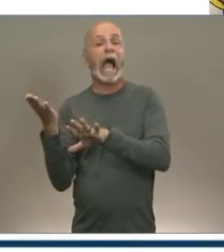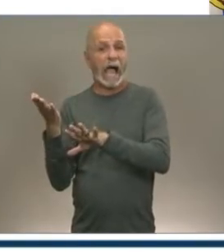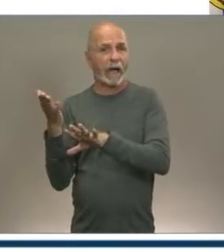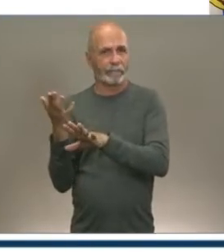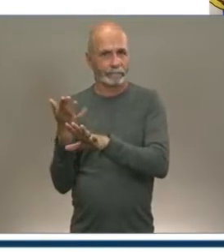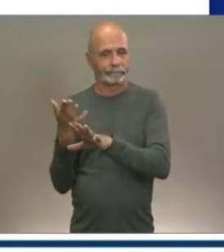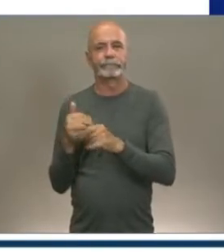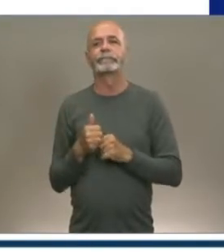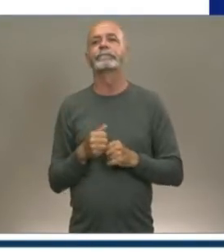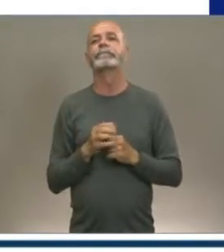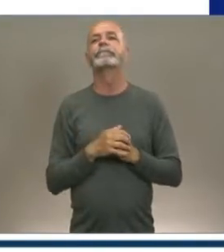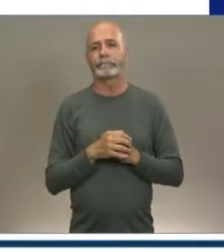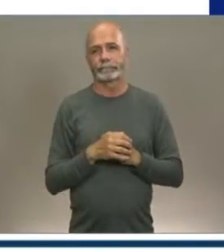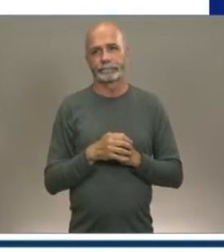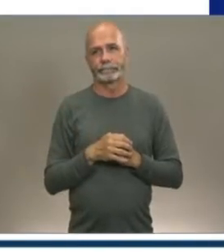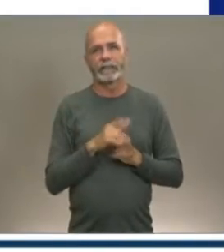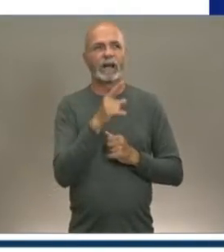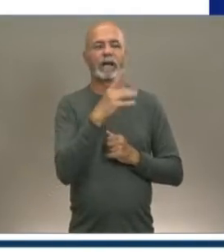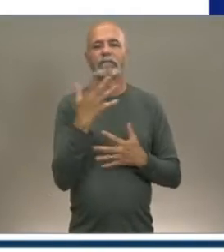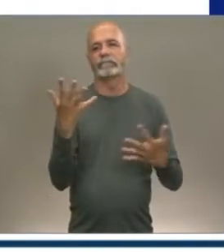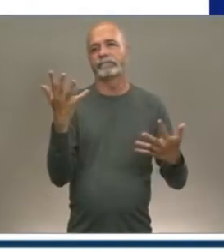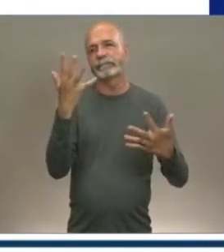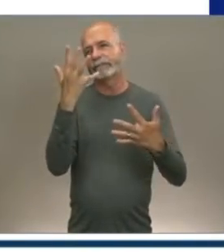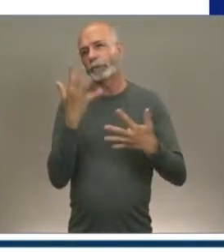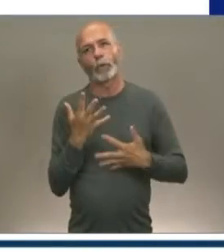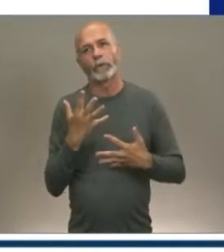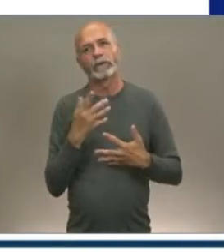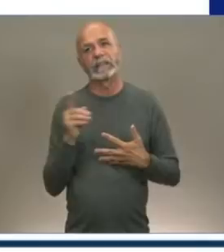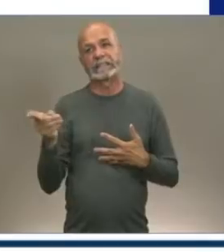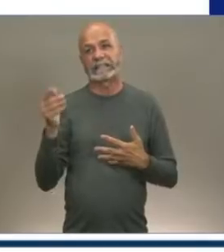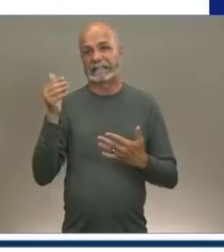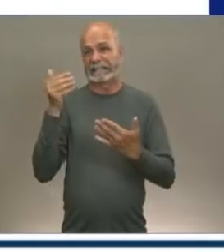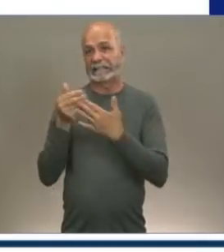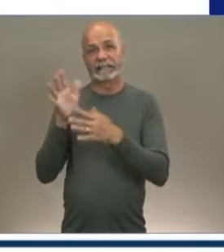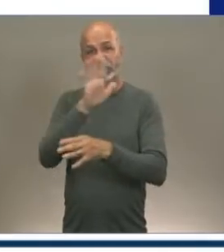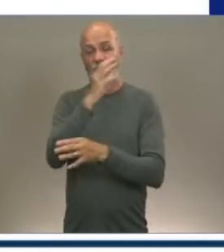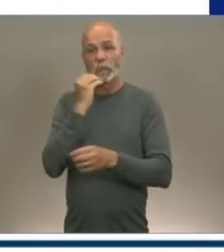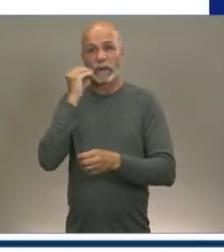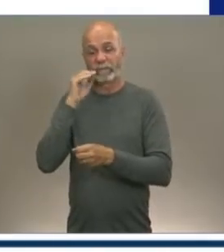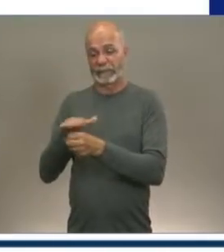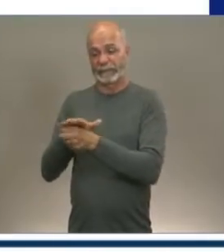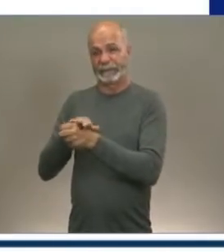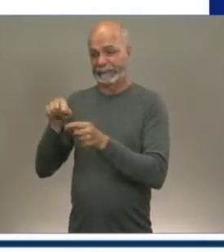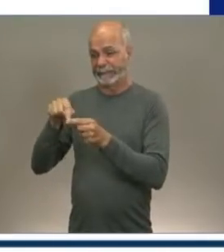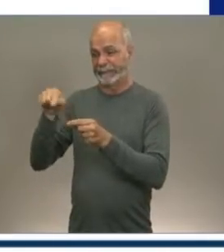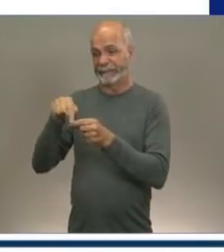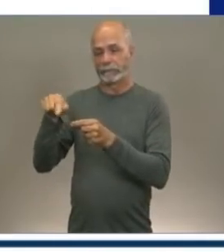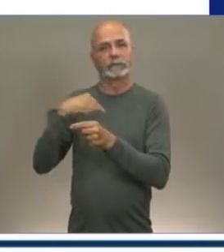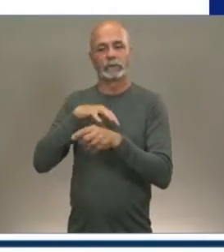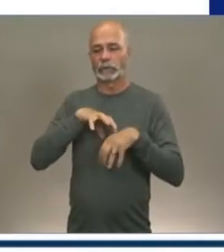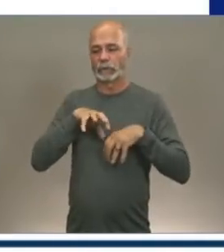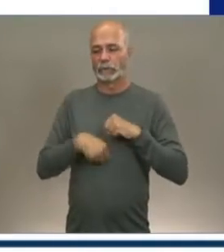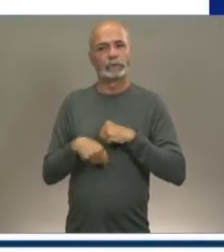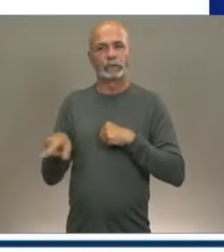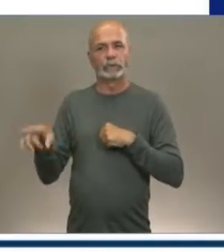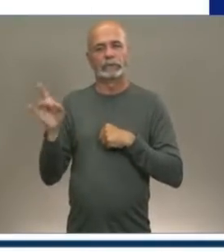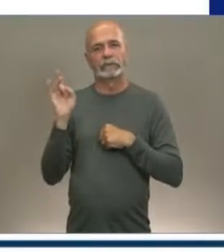tragic and close to my neighborhood, and my thoughts go out to the family